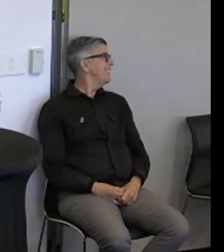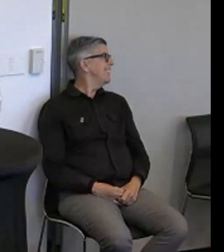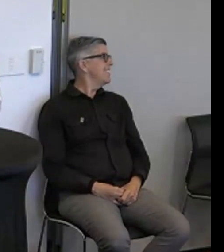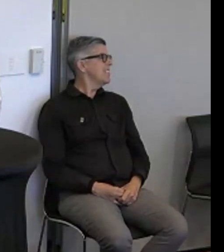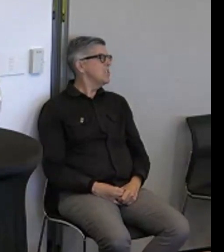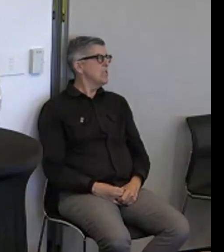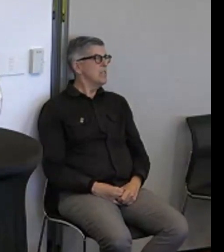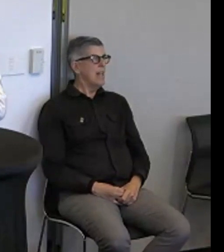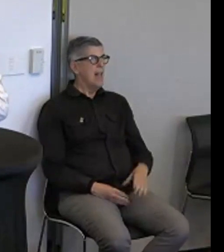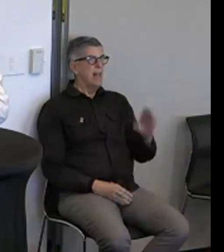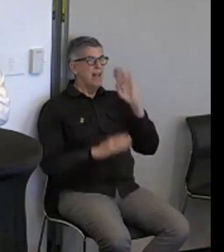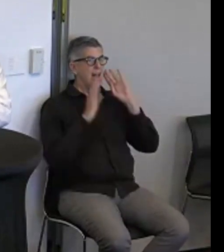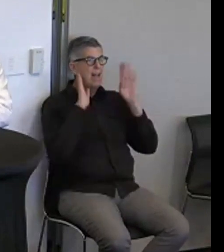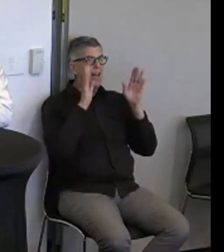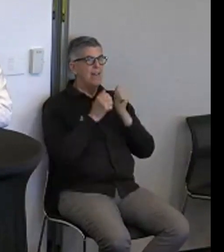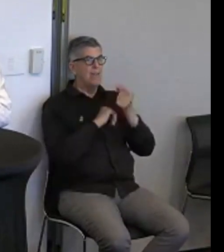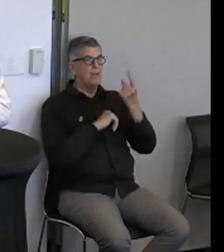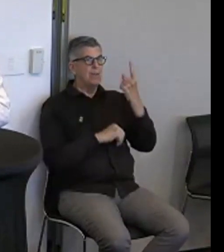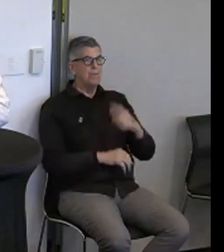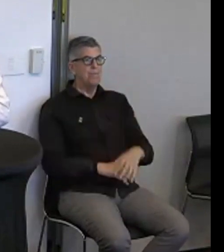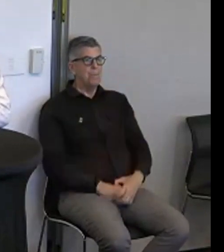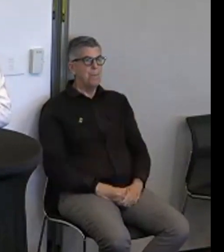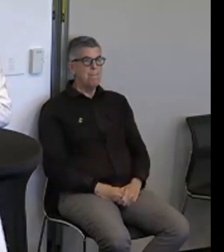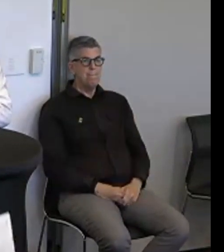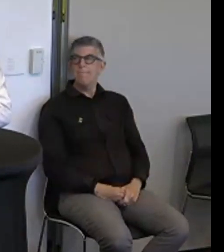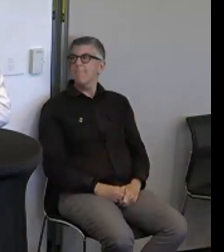Okay. Hi, everybody.